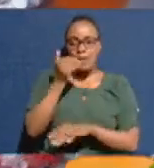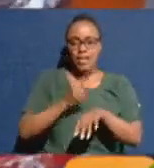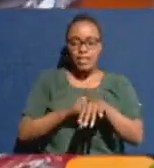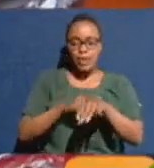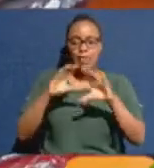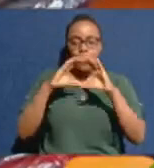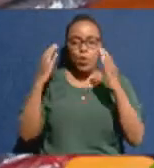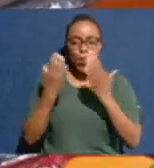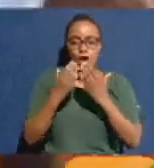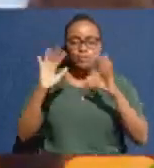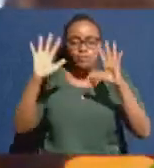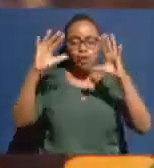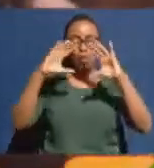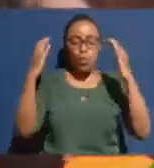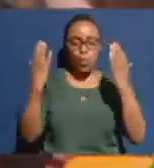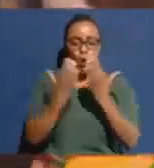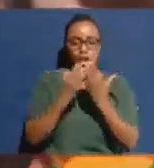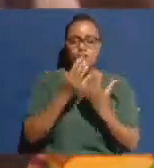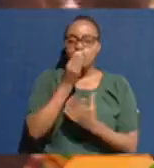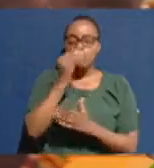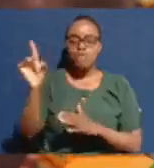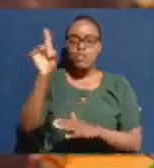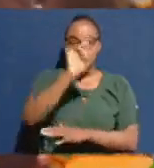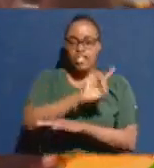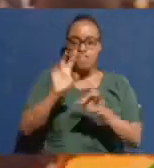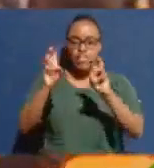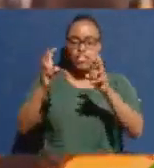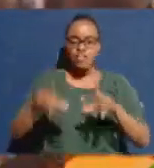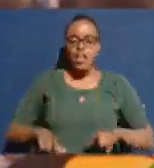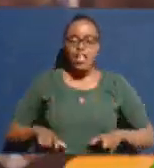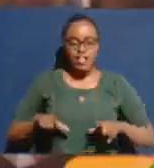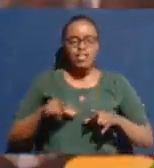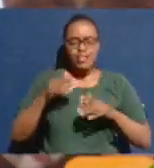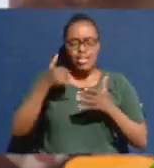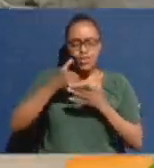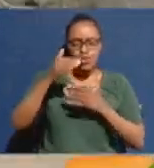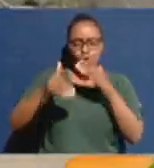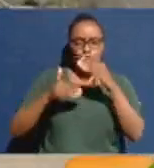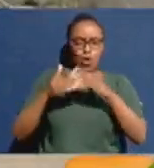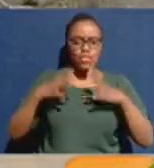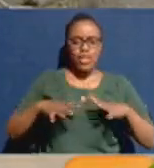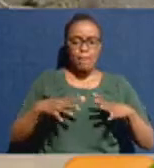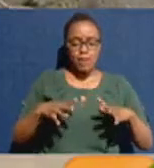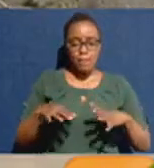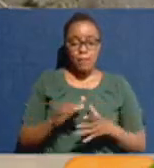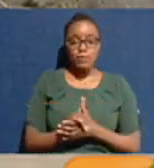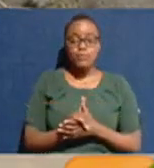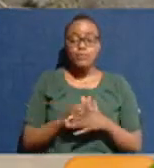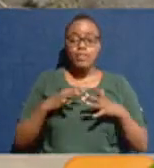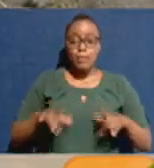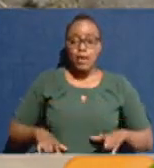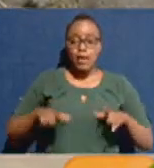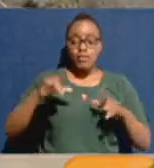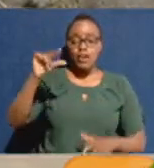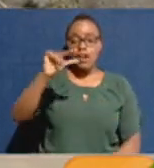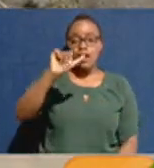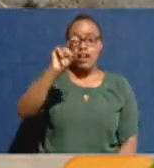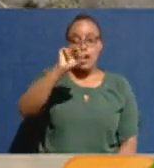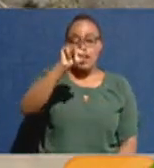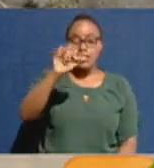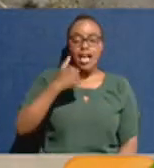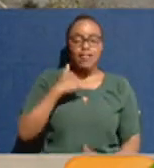marks World Food Day with the theme, Leave No One Behind. For a section of residents in Ganze, there